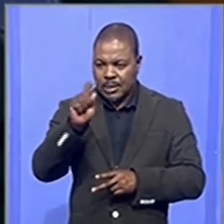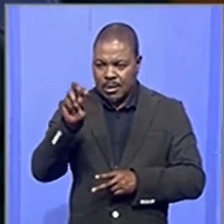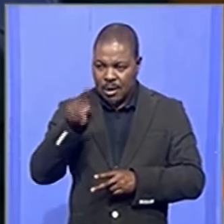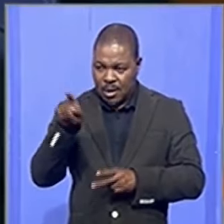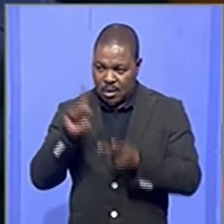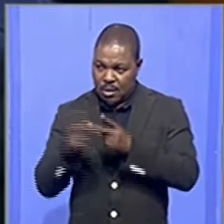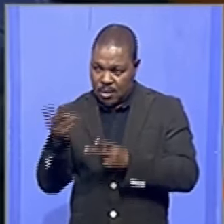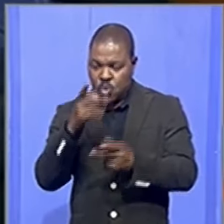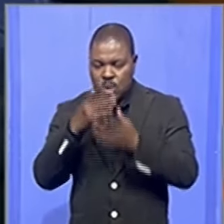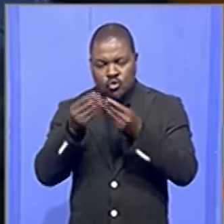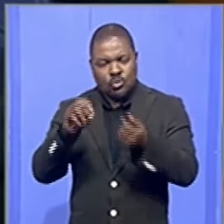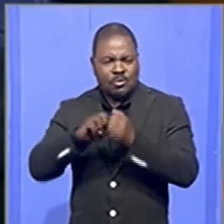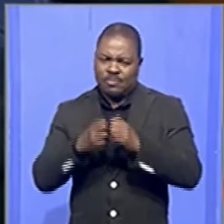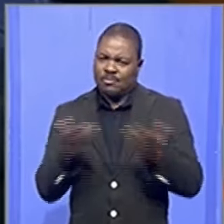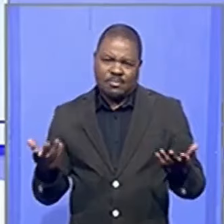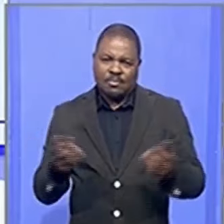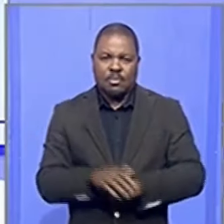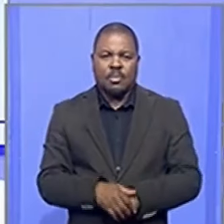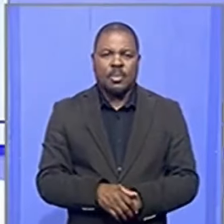resolved.